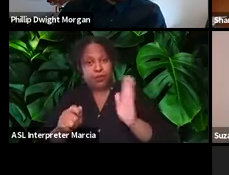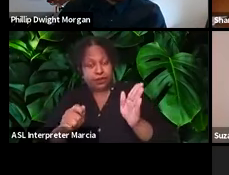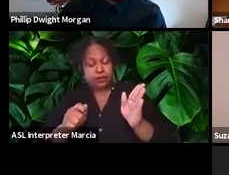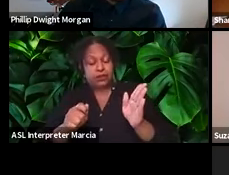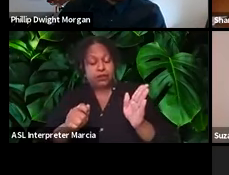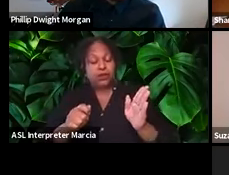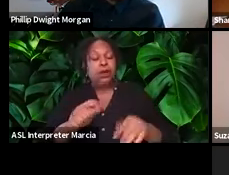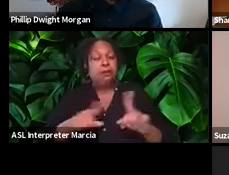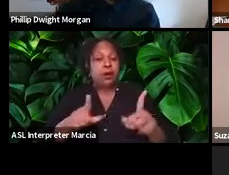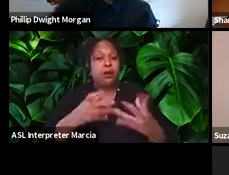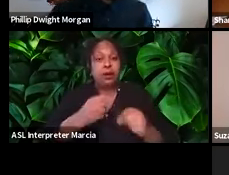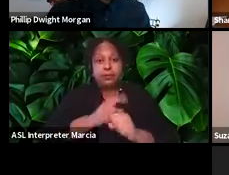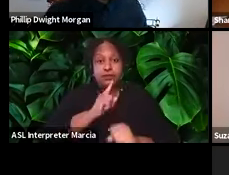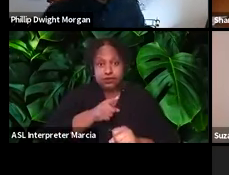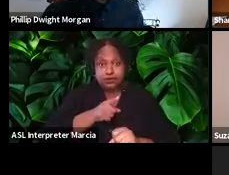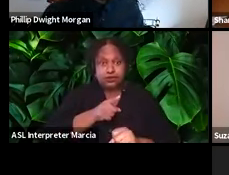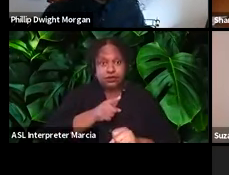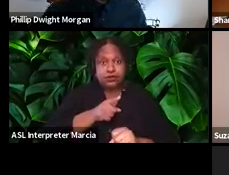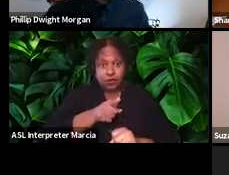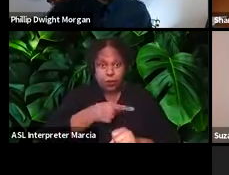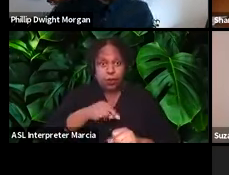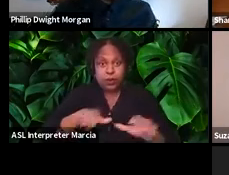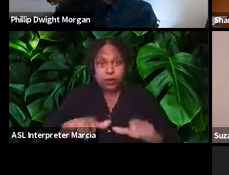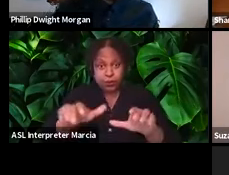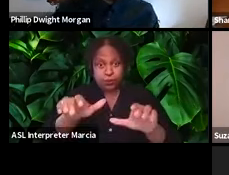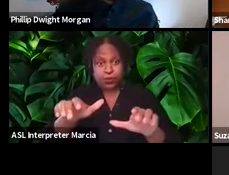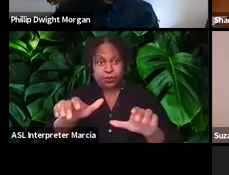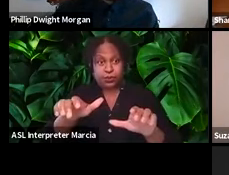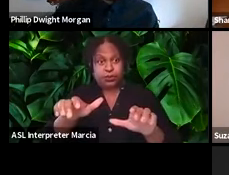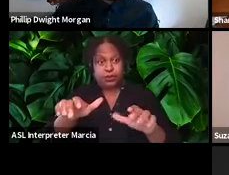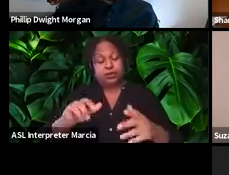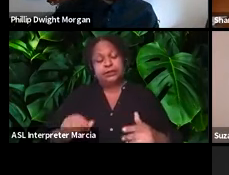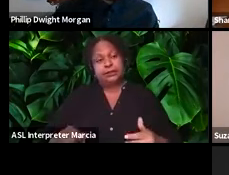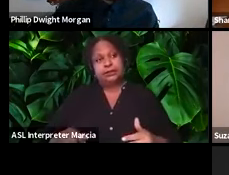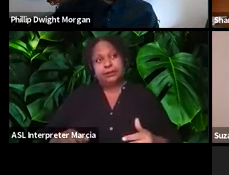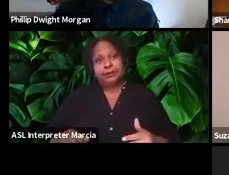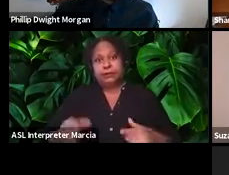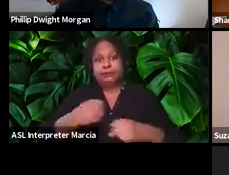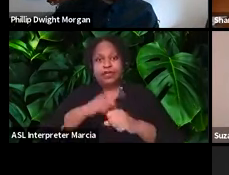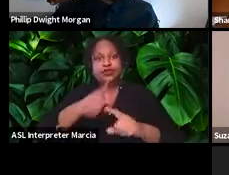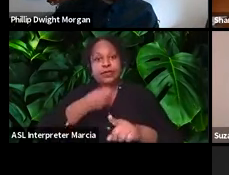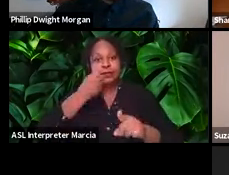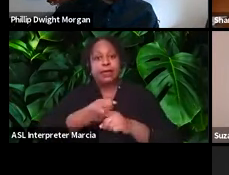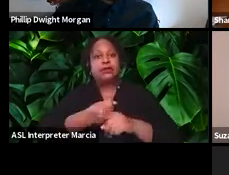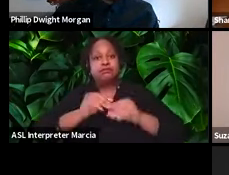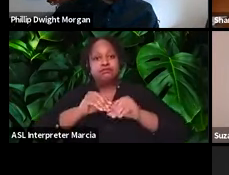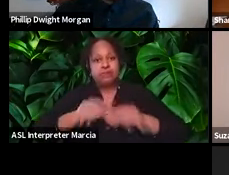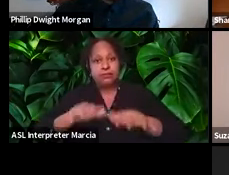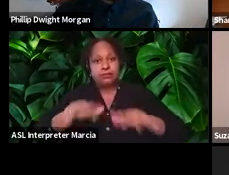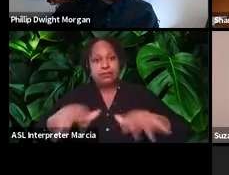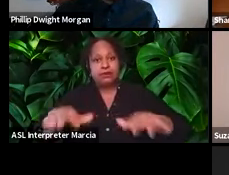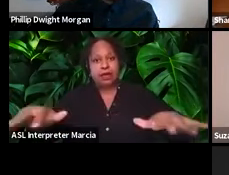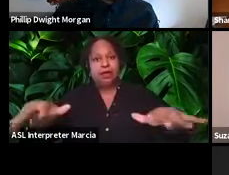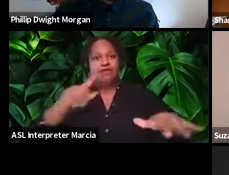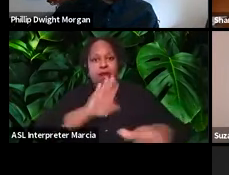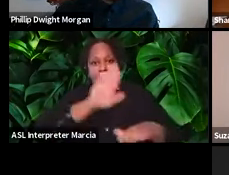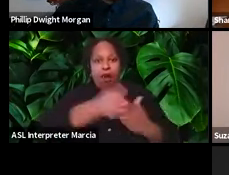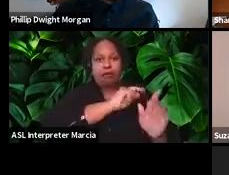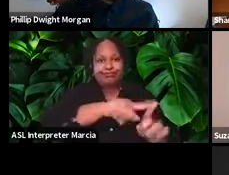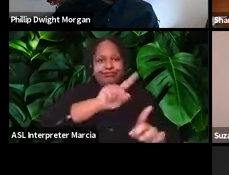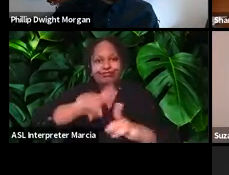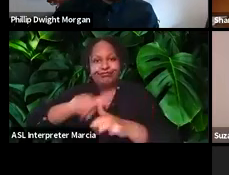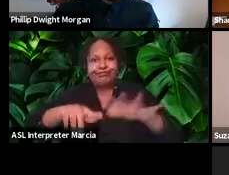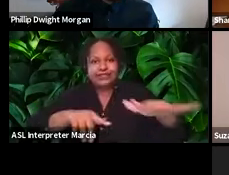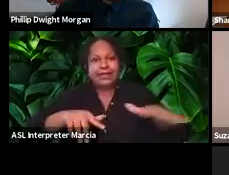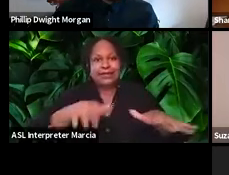that I want to make sure that we're doing is creating that effect and that impact in all spaces. So like I said